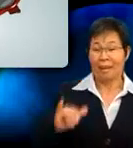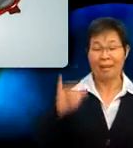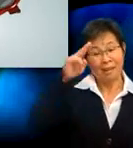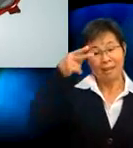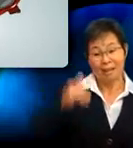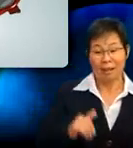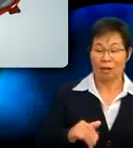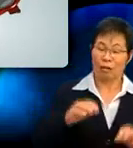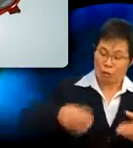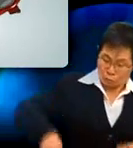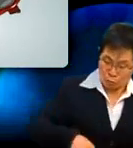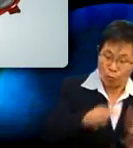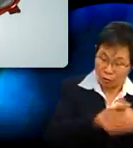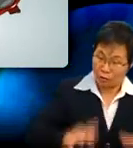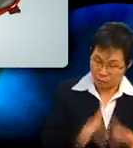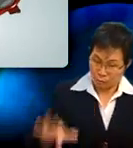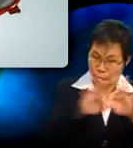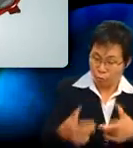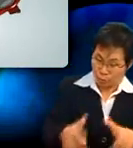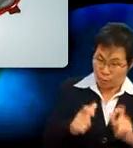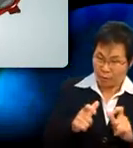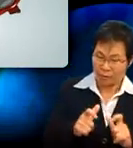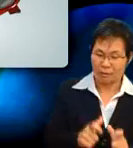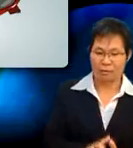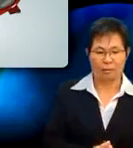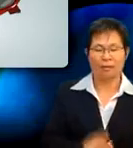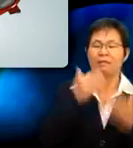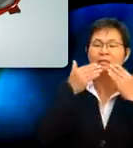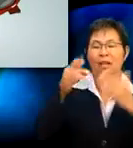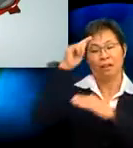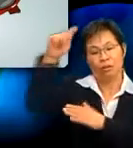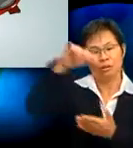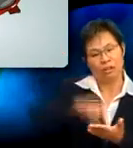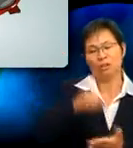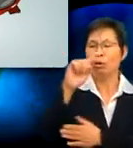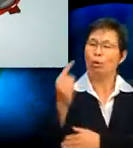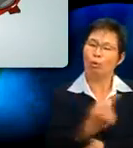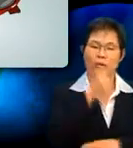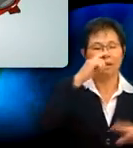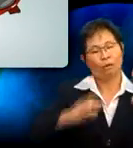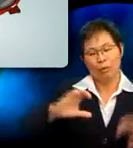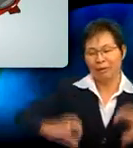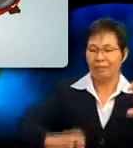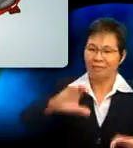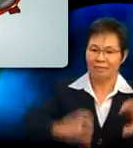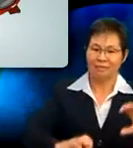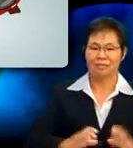Hey, road safety is important. Speed kills. Thank goodness this is only a toy